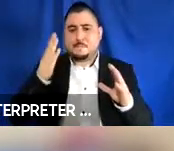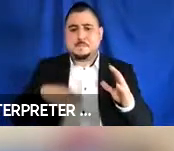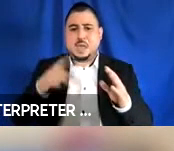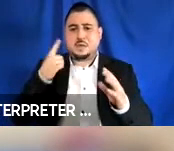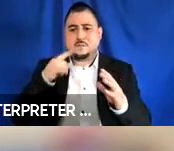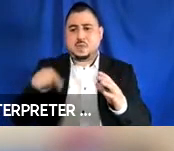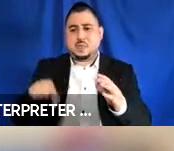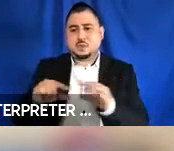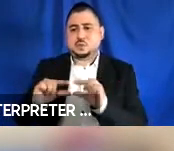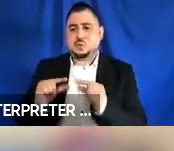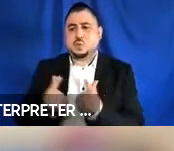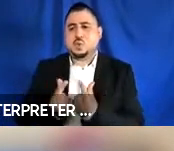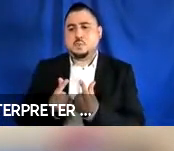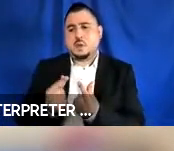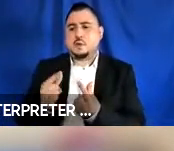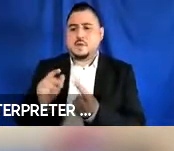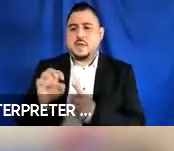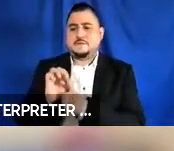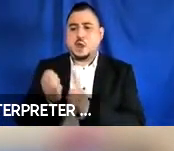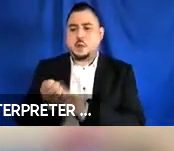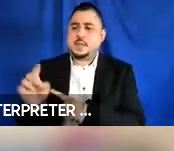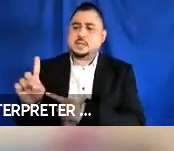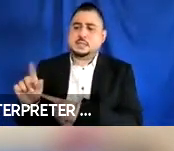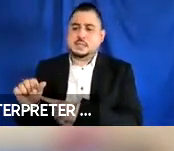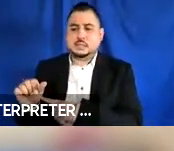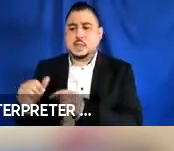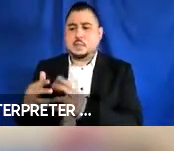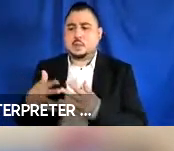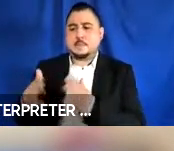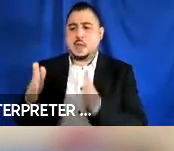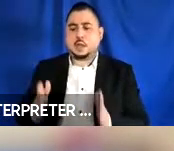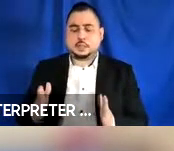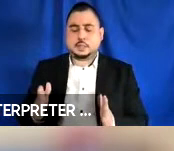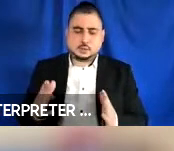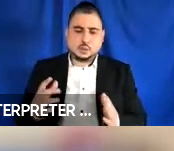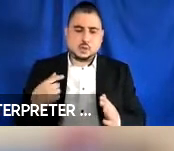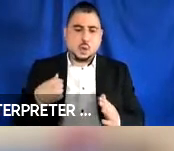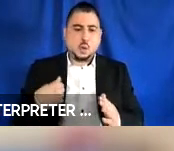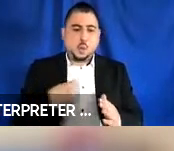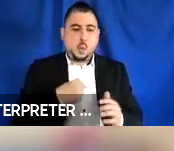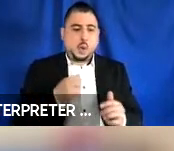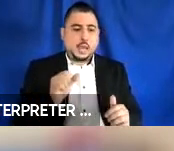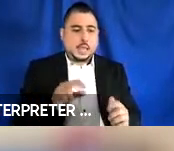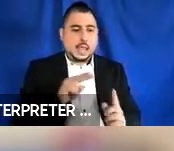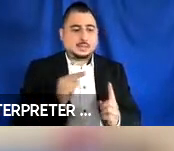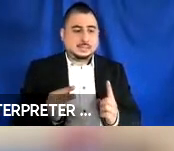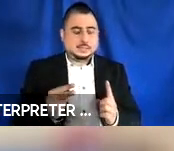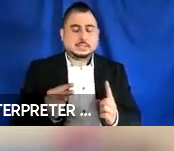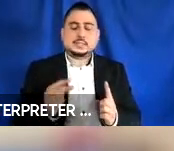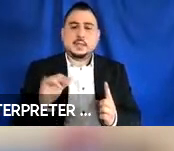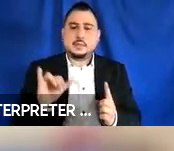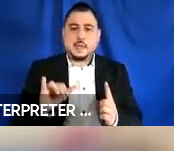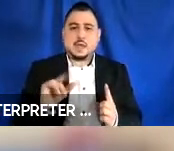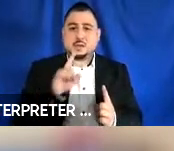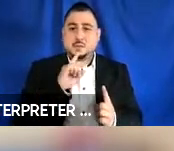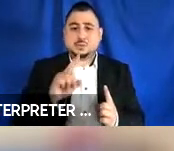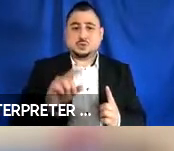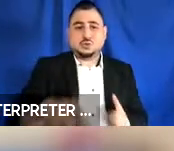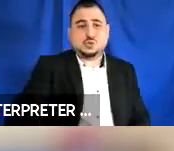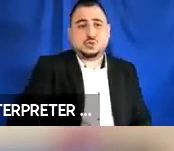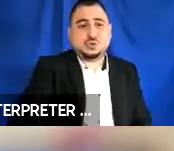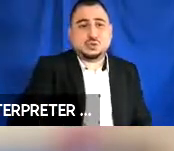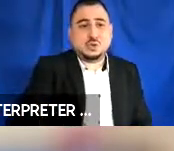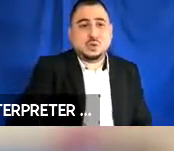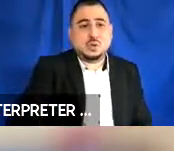disabled Americans. And so while we can see that, I'm sure it would